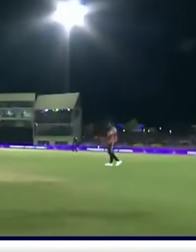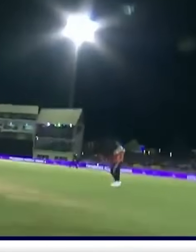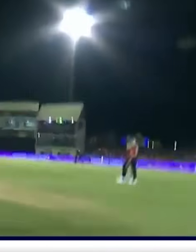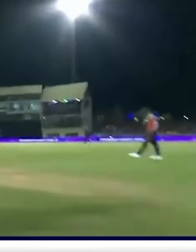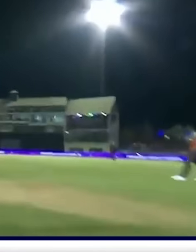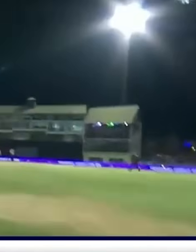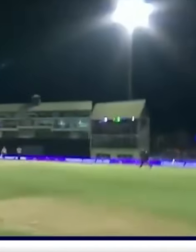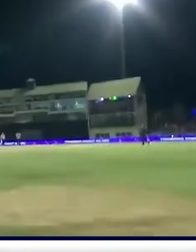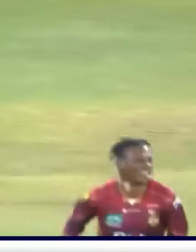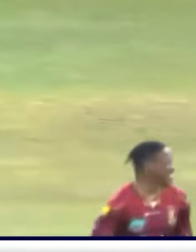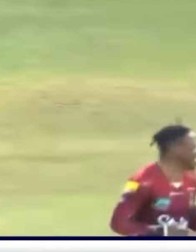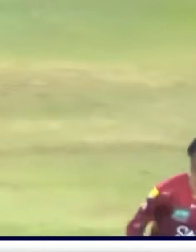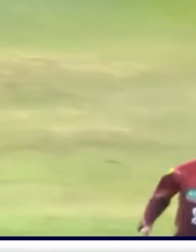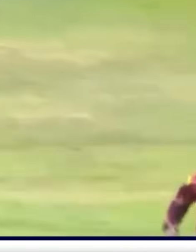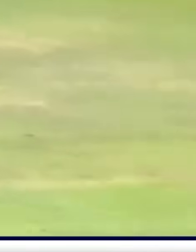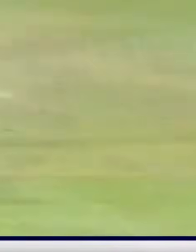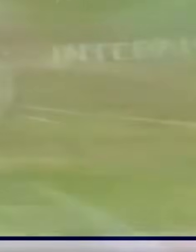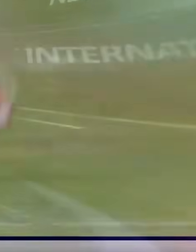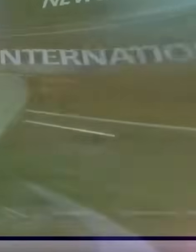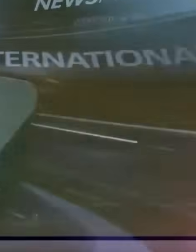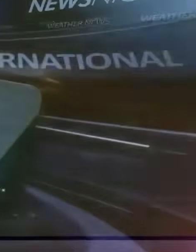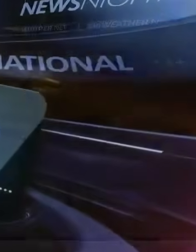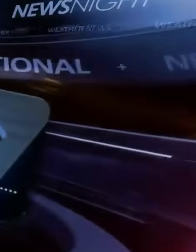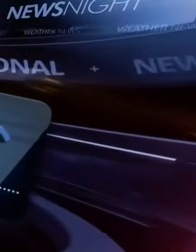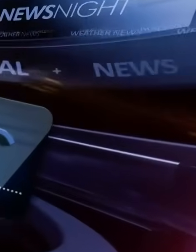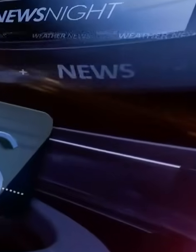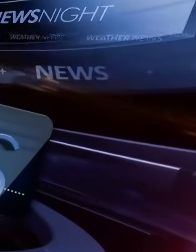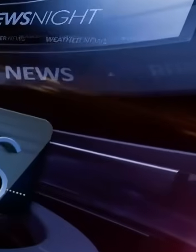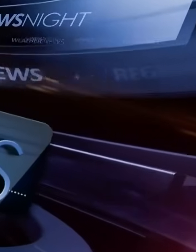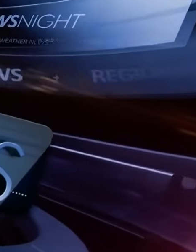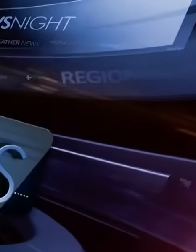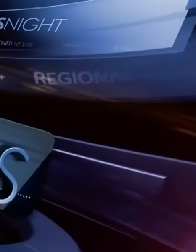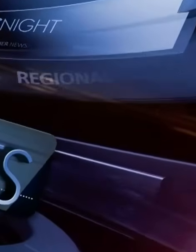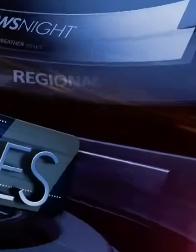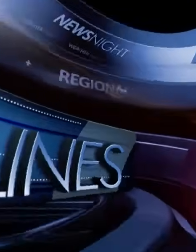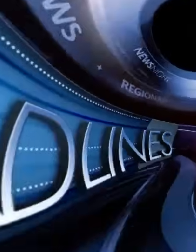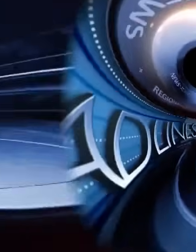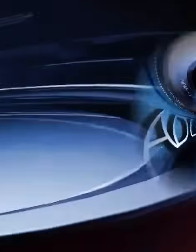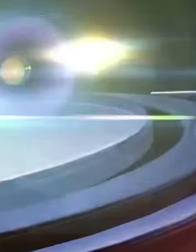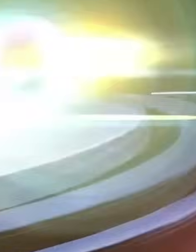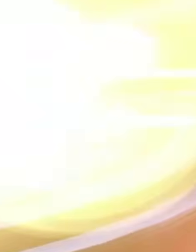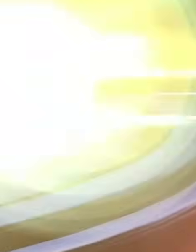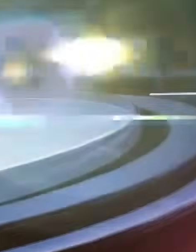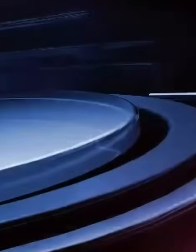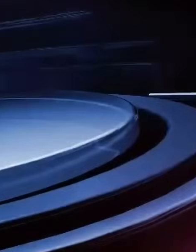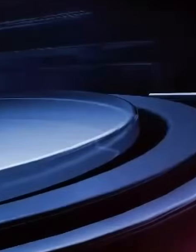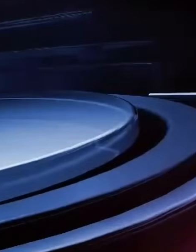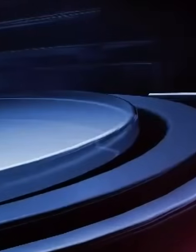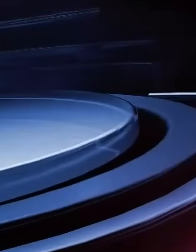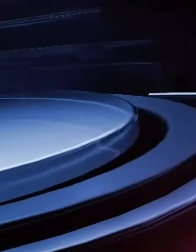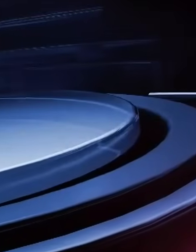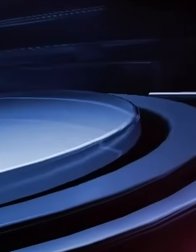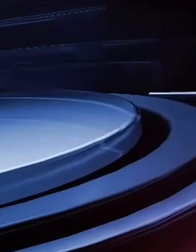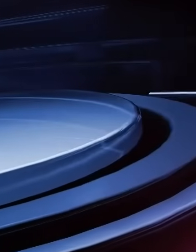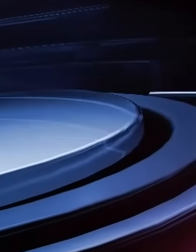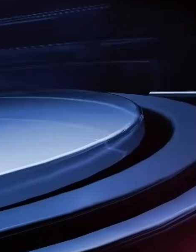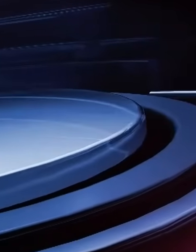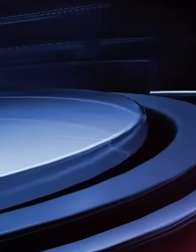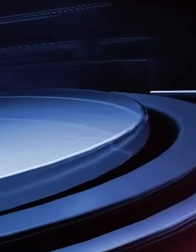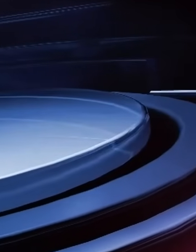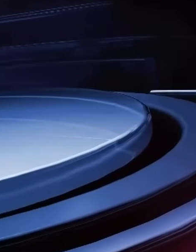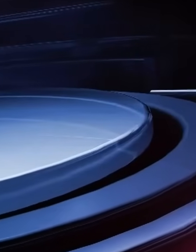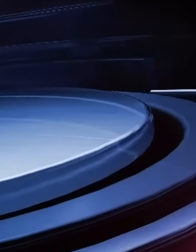5th CPL title. The headline news is brought to you by National Transformation Initiative, shaping